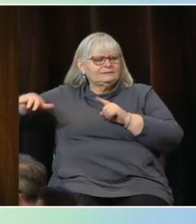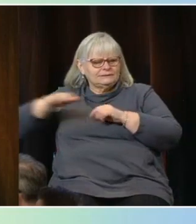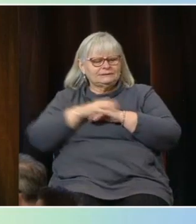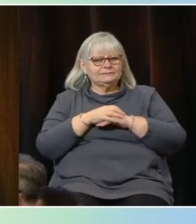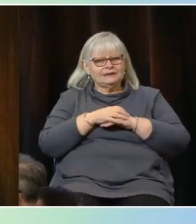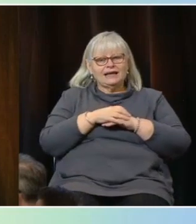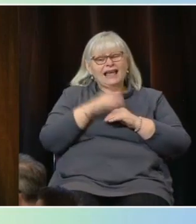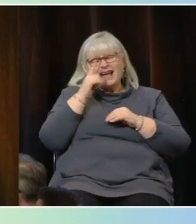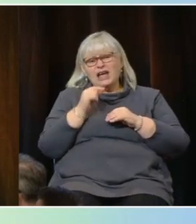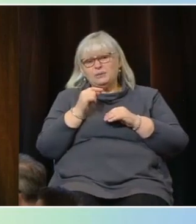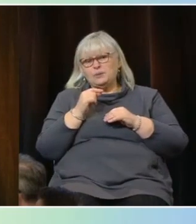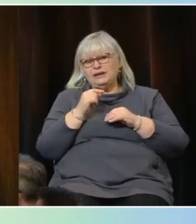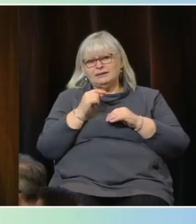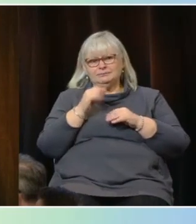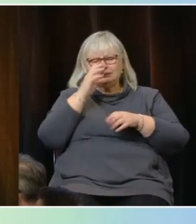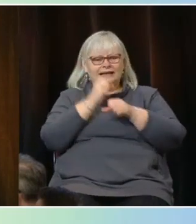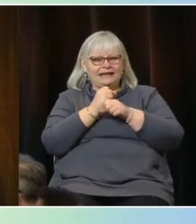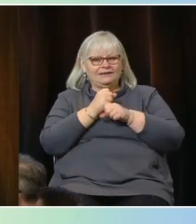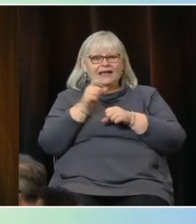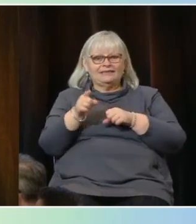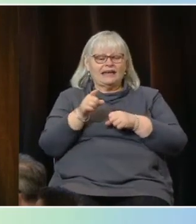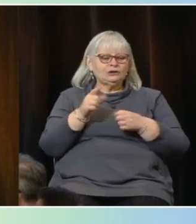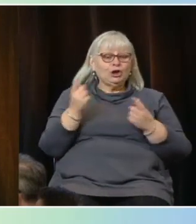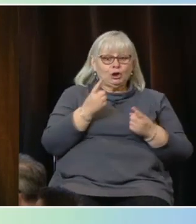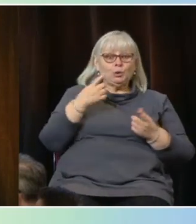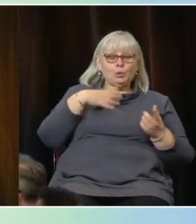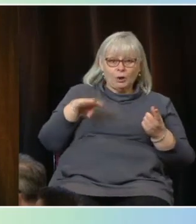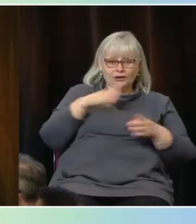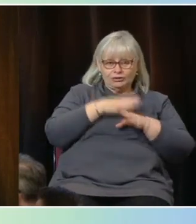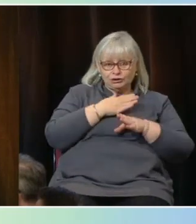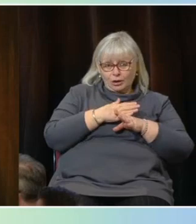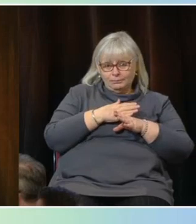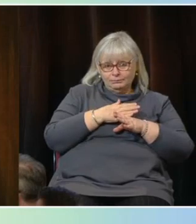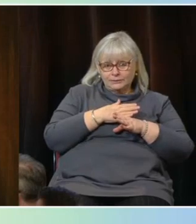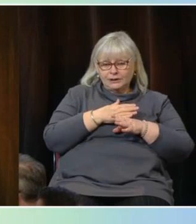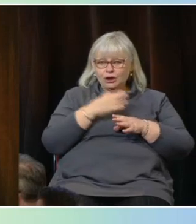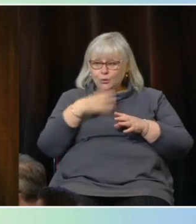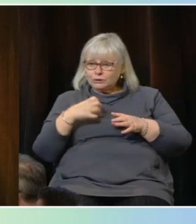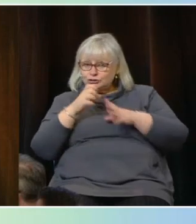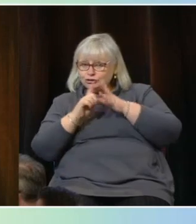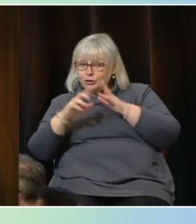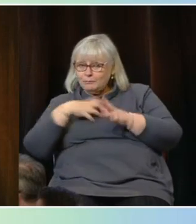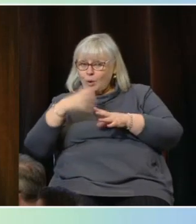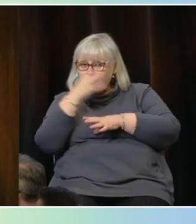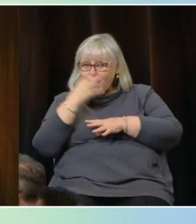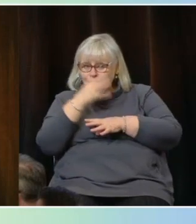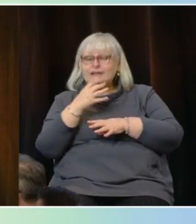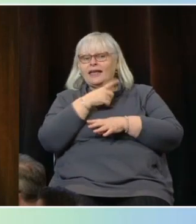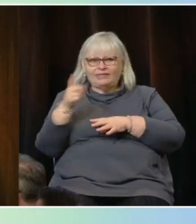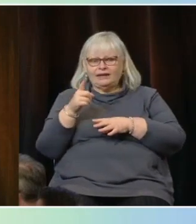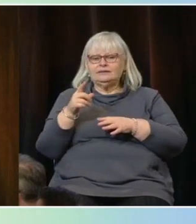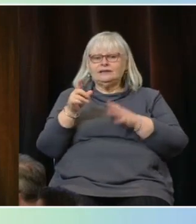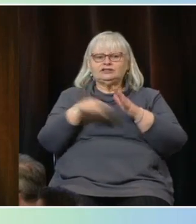can we embrace the principle that no one who wants a job or more hours should be held back by structural barriers such as discrimination